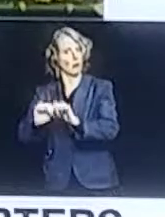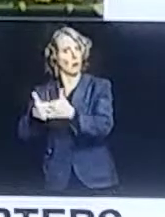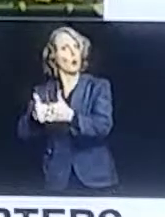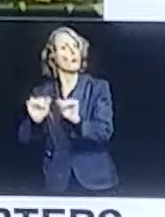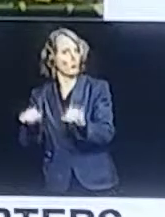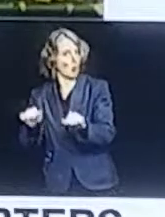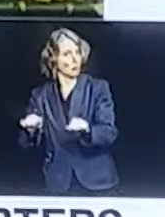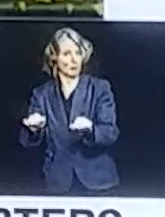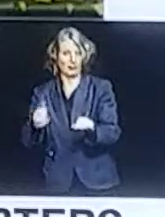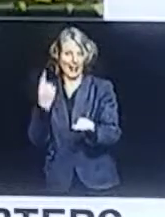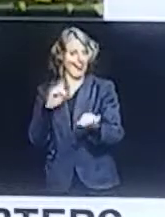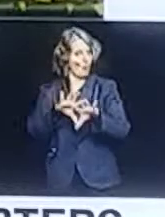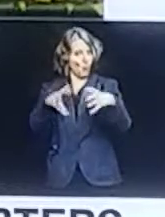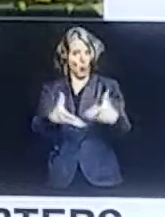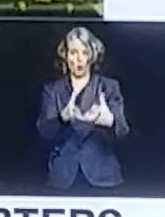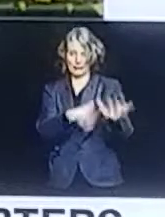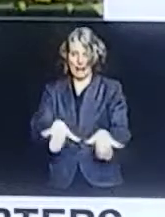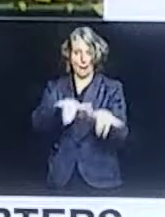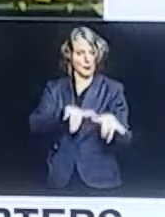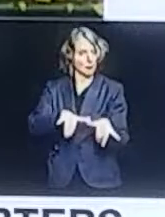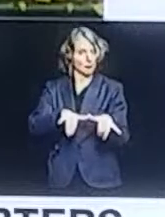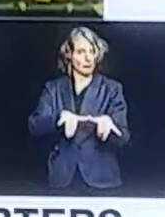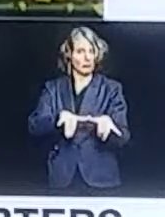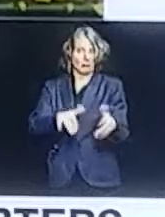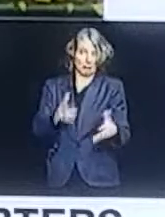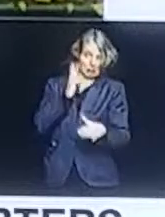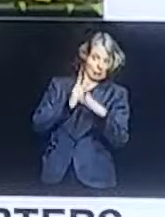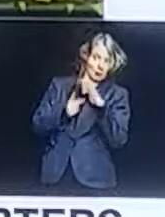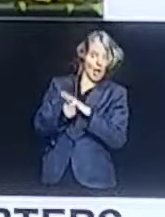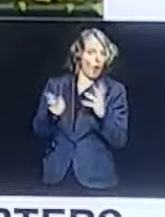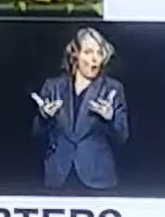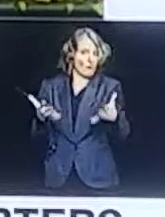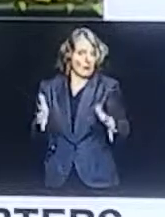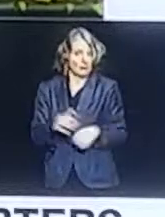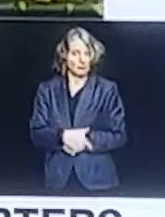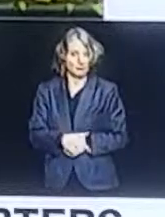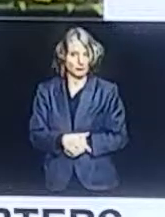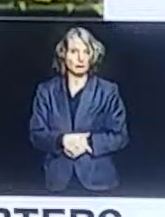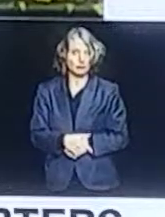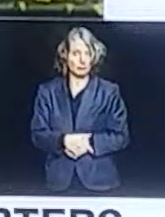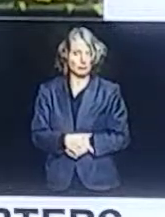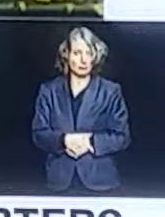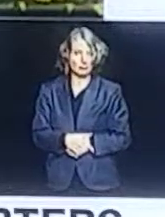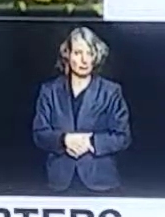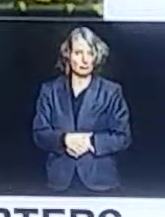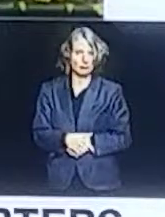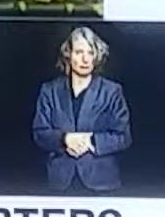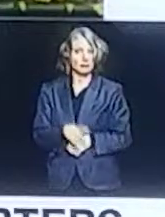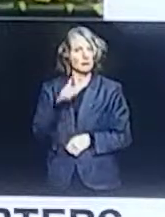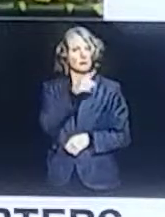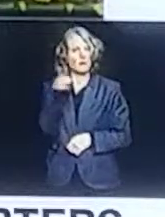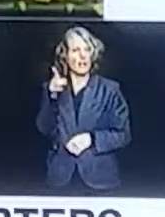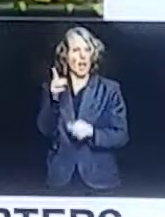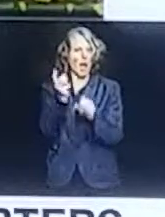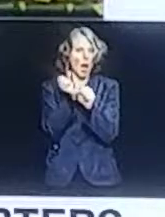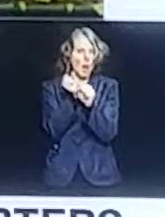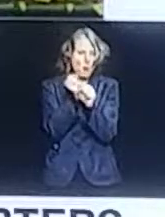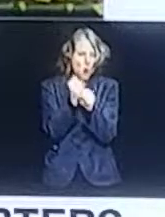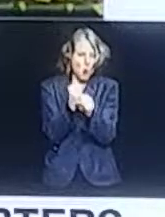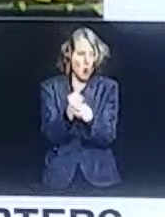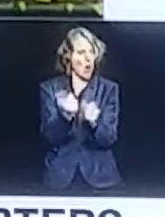of vaccines across the world, but that's something we could expect. I mean, these are new massive